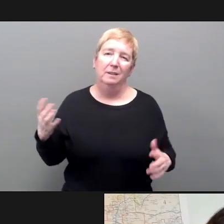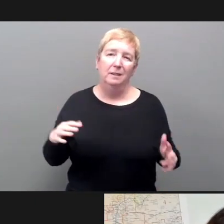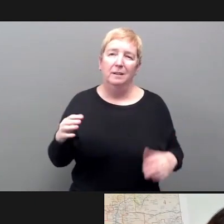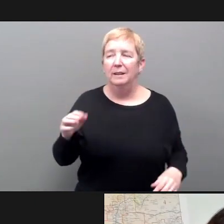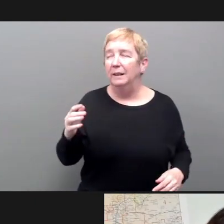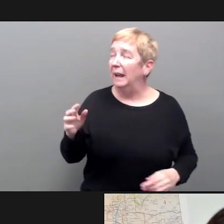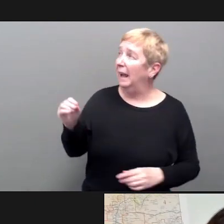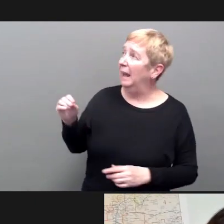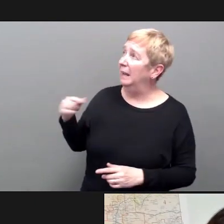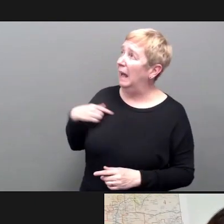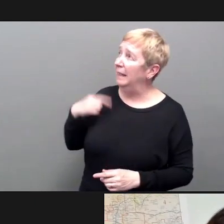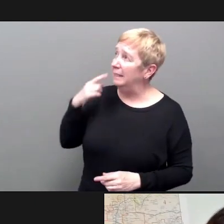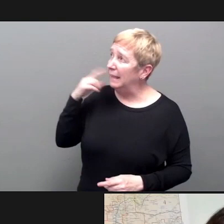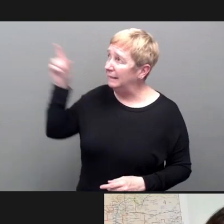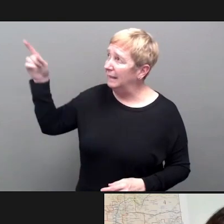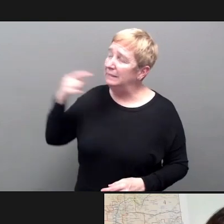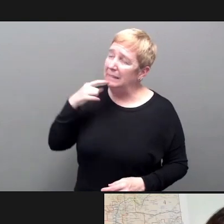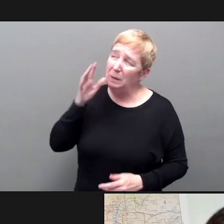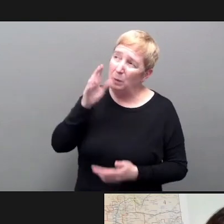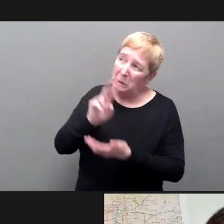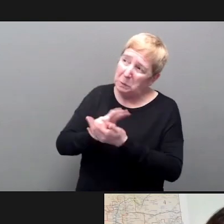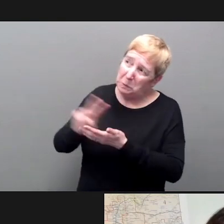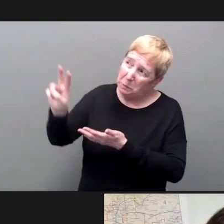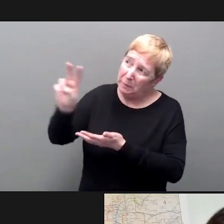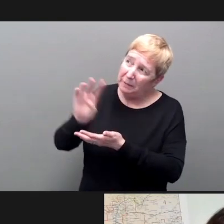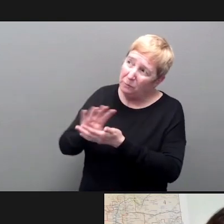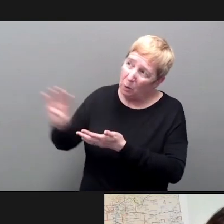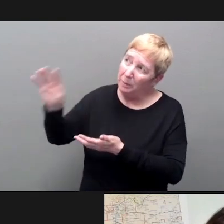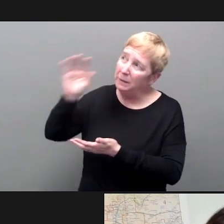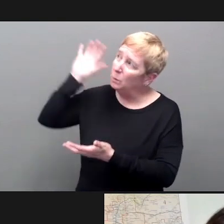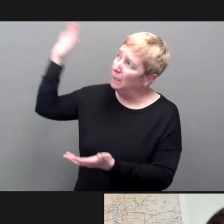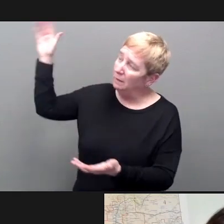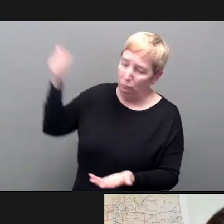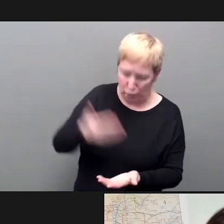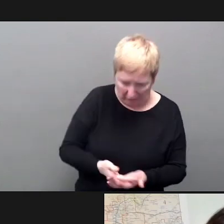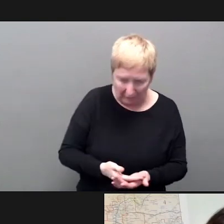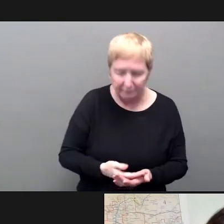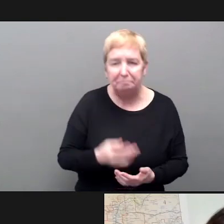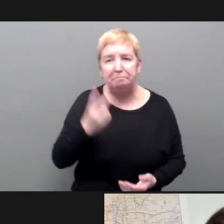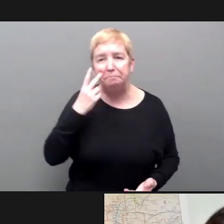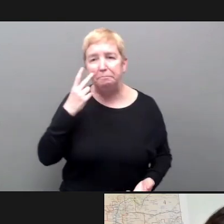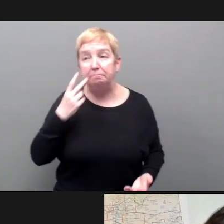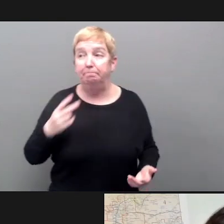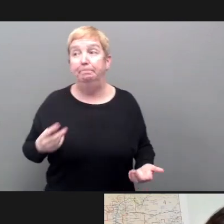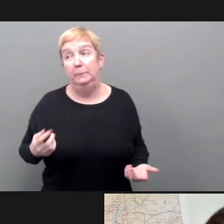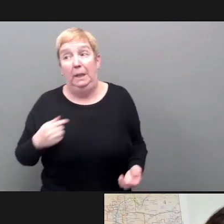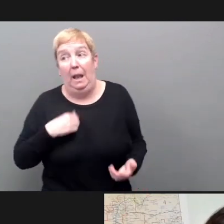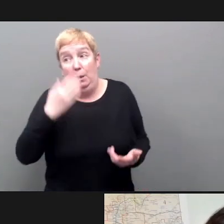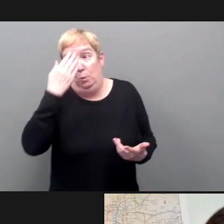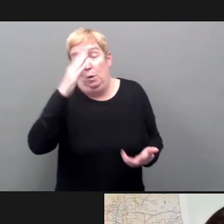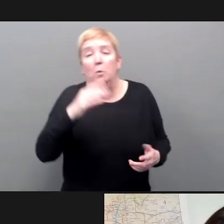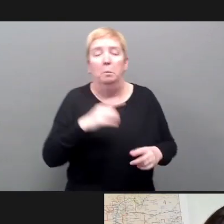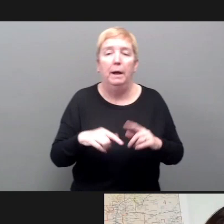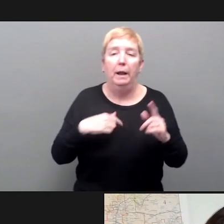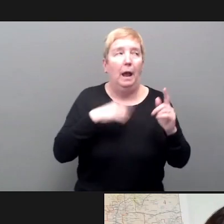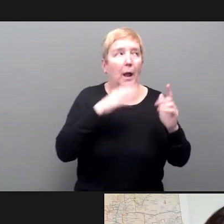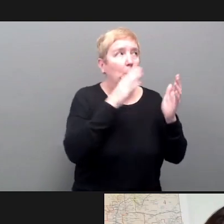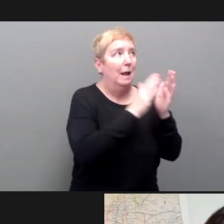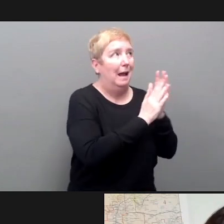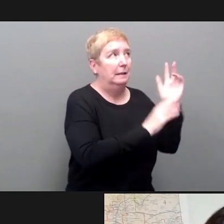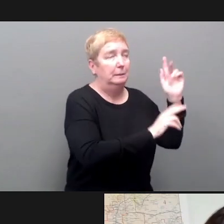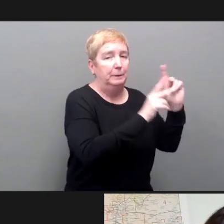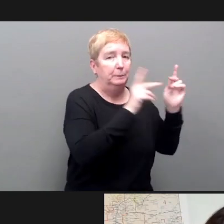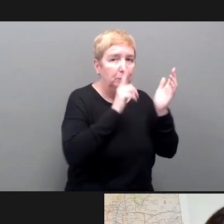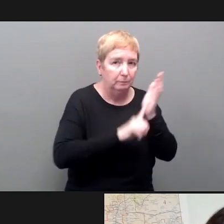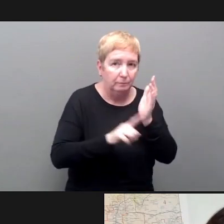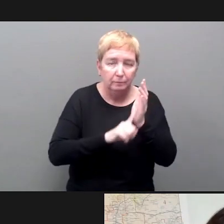week delivery, but we'll know a little bit more. But no, I don't know, but I certainly will have our folks check. And I actually,